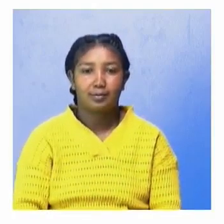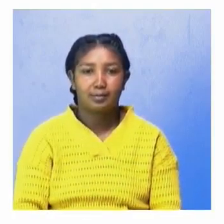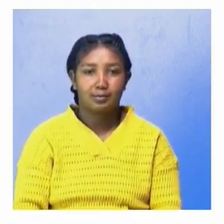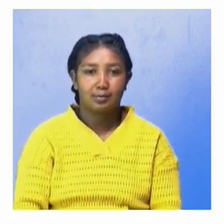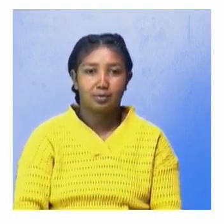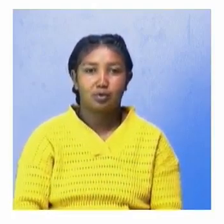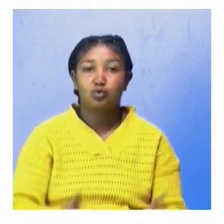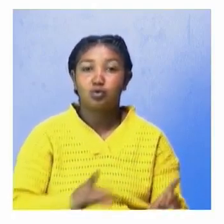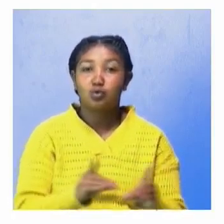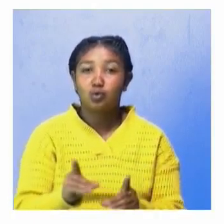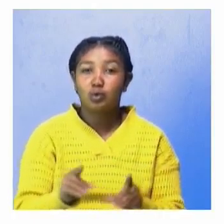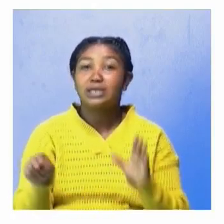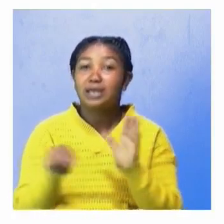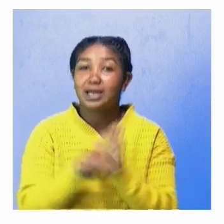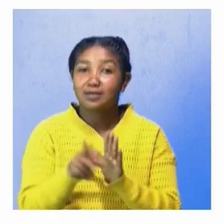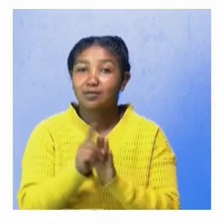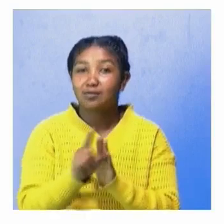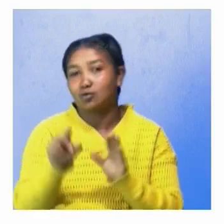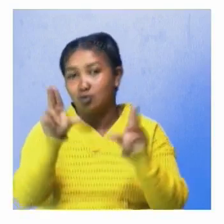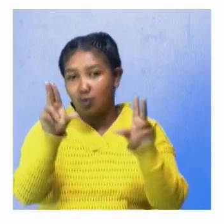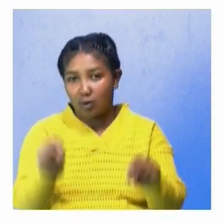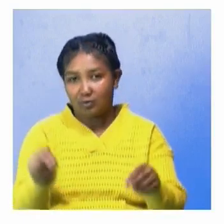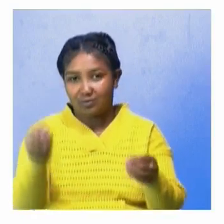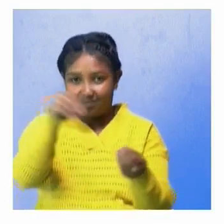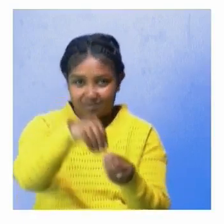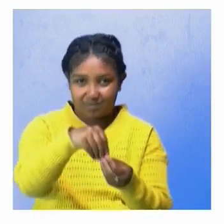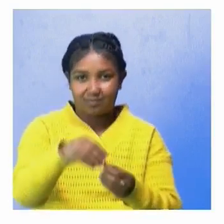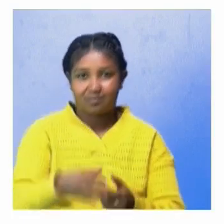what? For negative also, not.